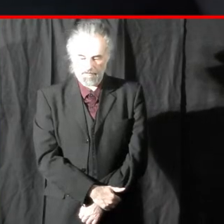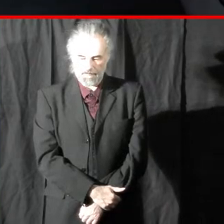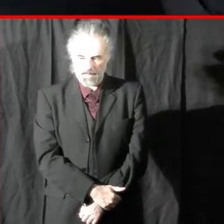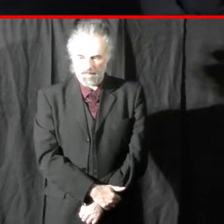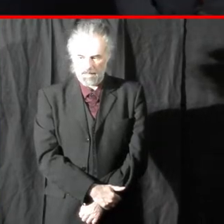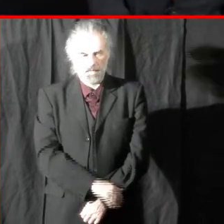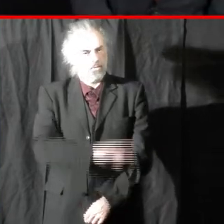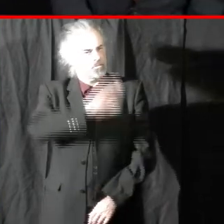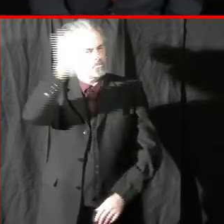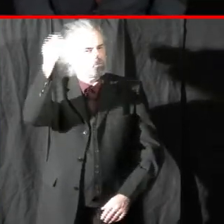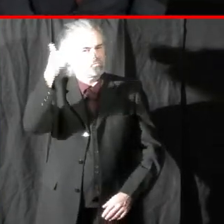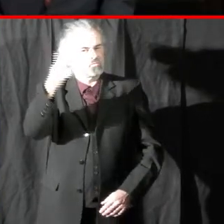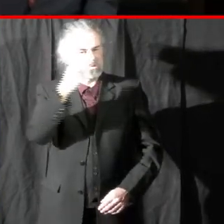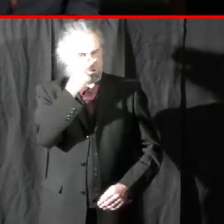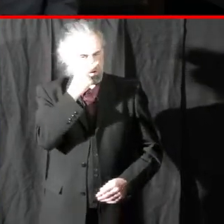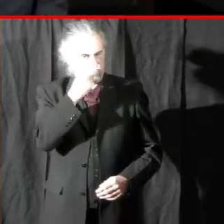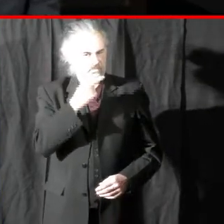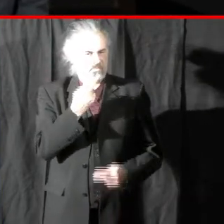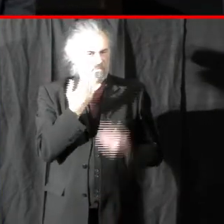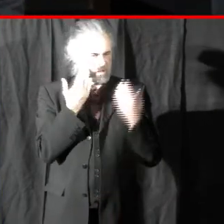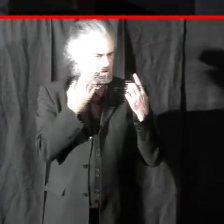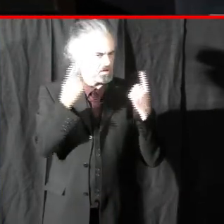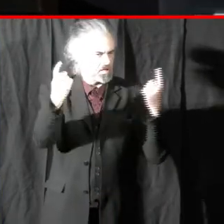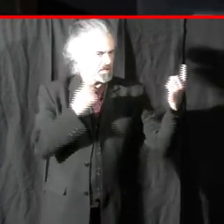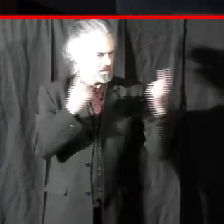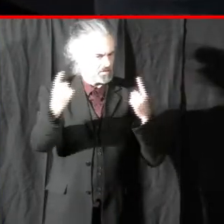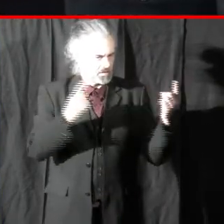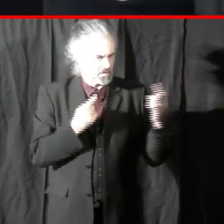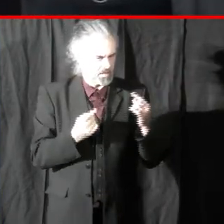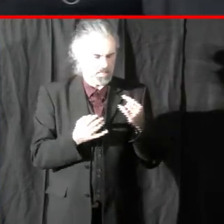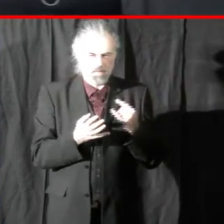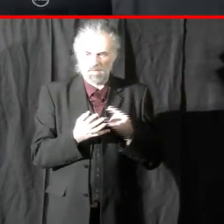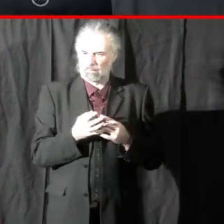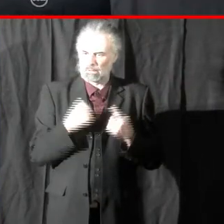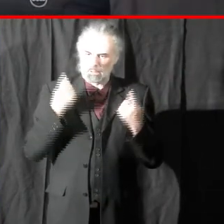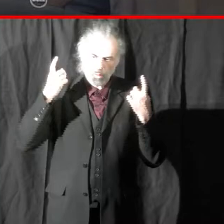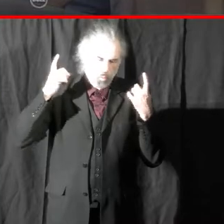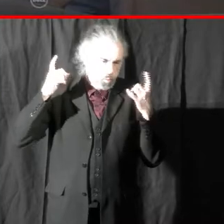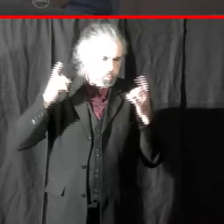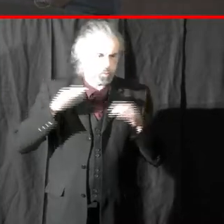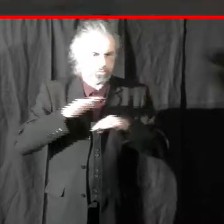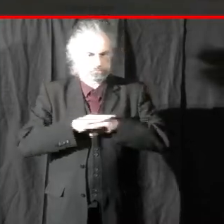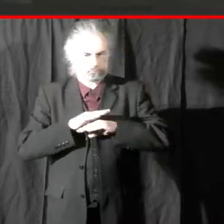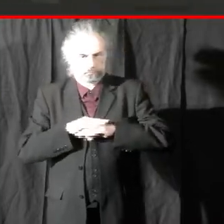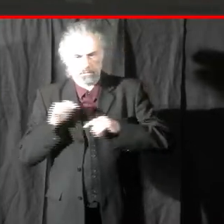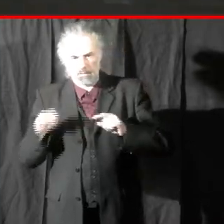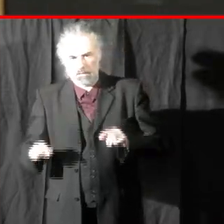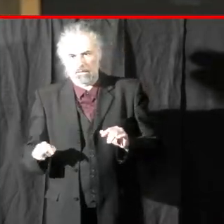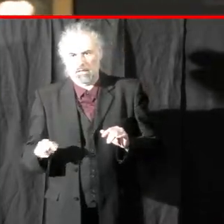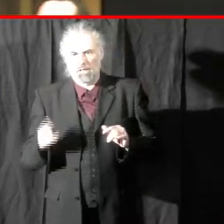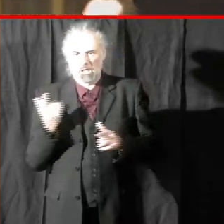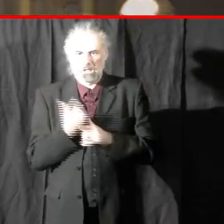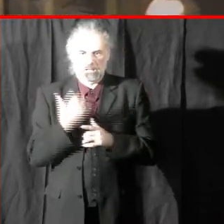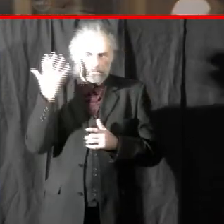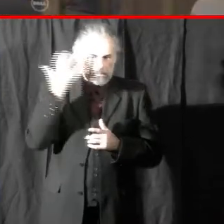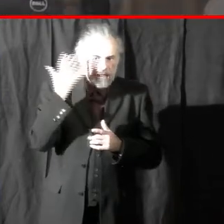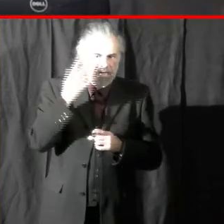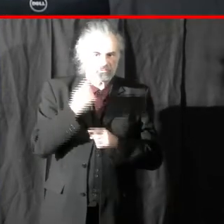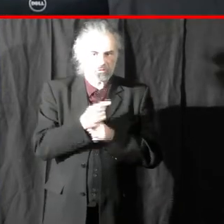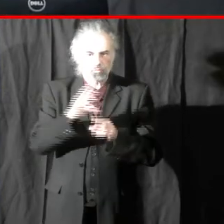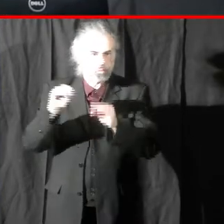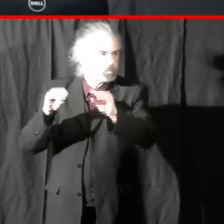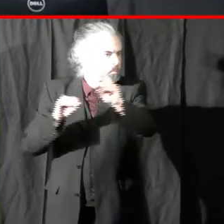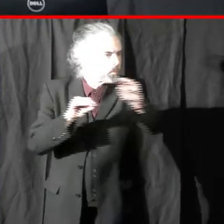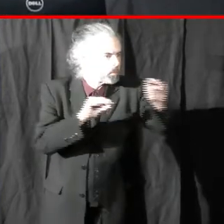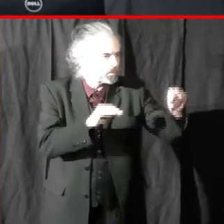Good evening, everyone. Thank you for coming. This is obviously a very distressing time in our town, a lot of dangerous talk going around by now. You've all